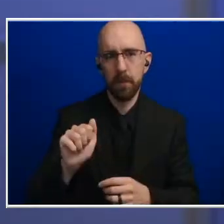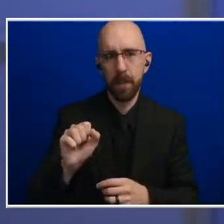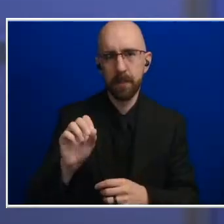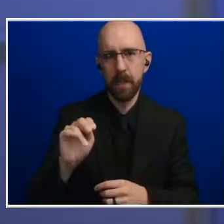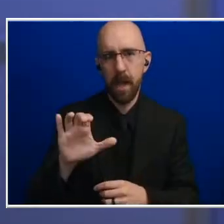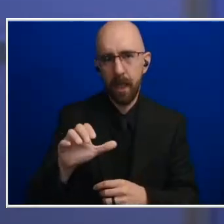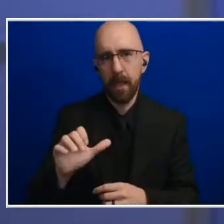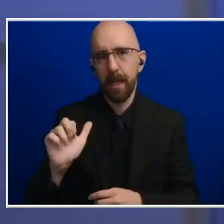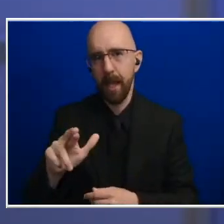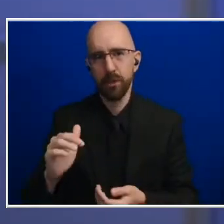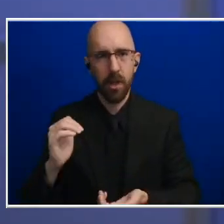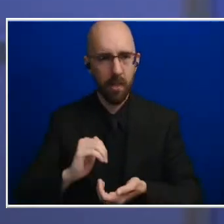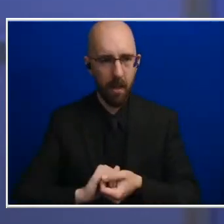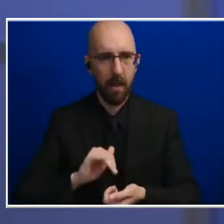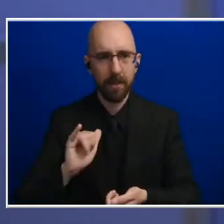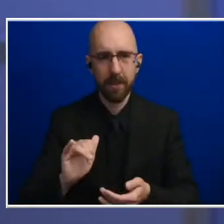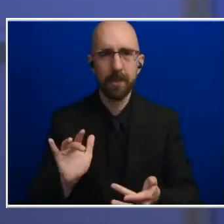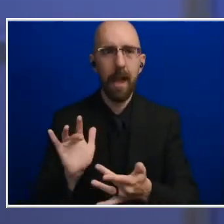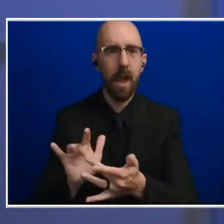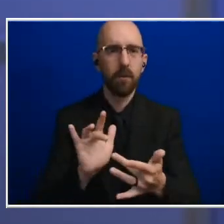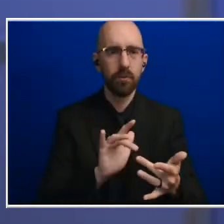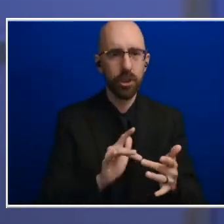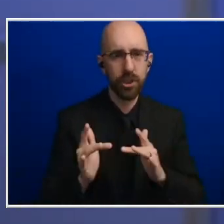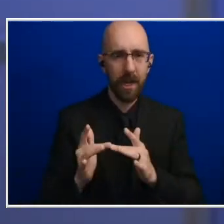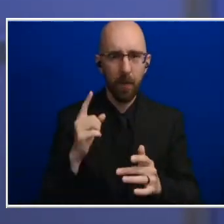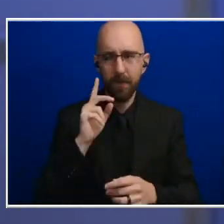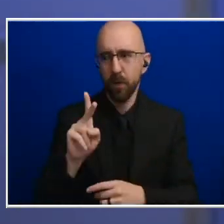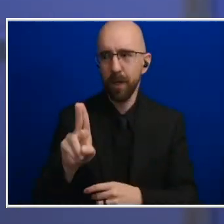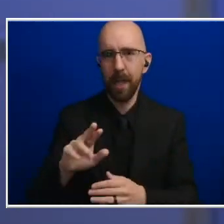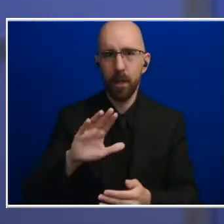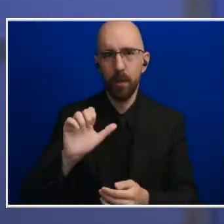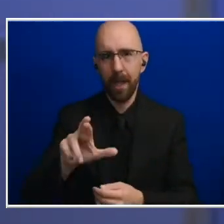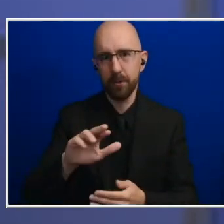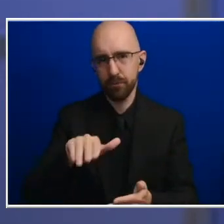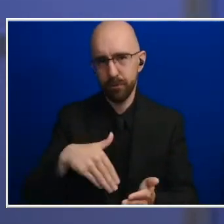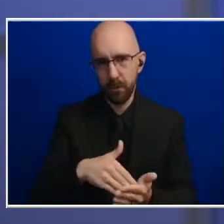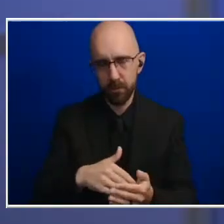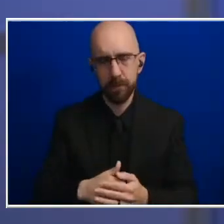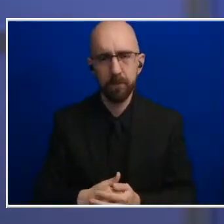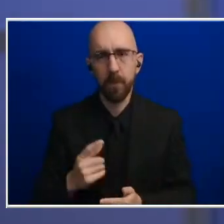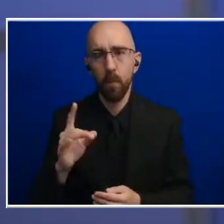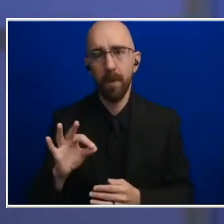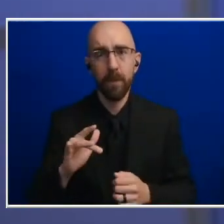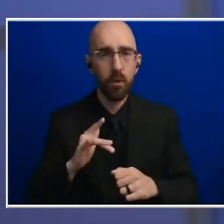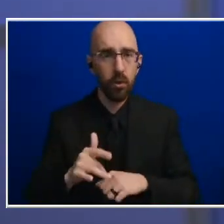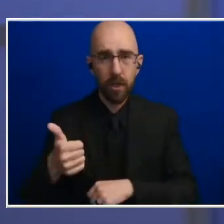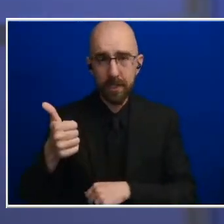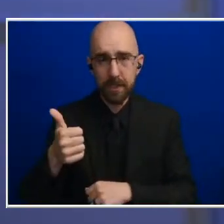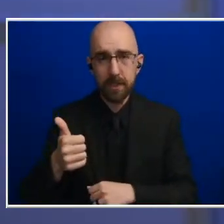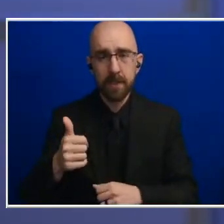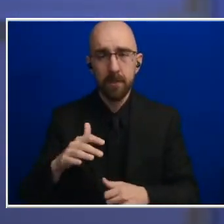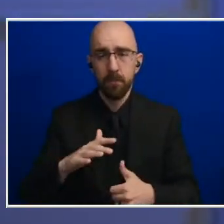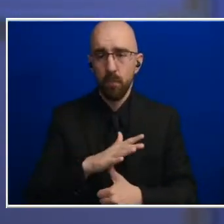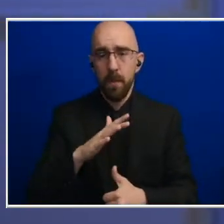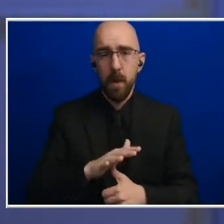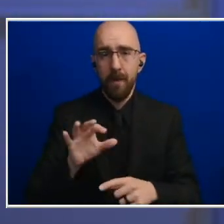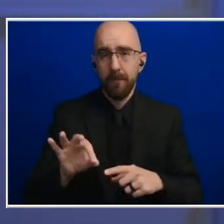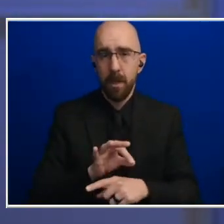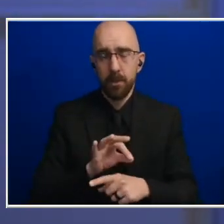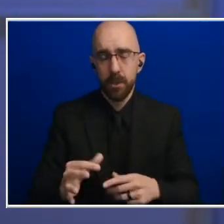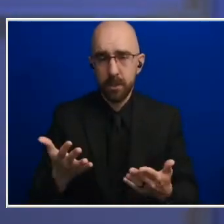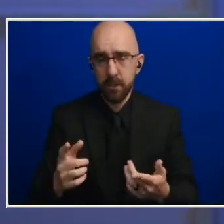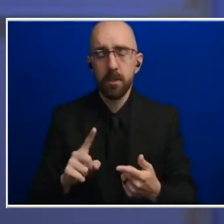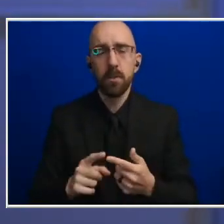the outreach network for the KU Cancer Center. And one of its early primary functions was to support access to